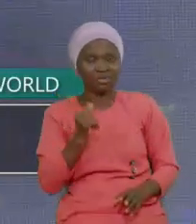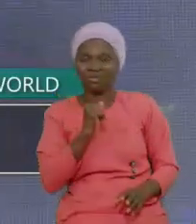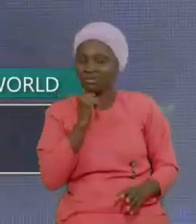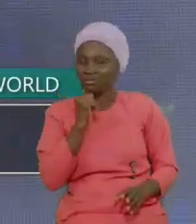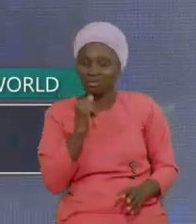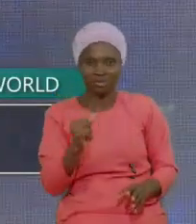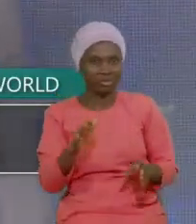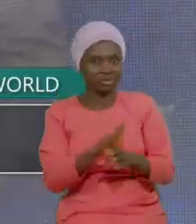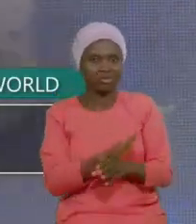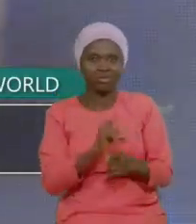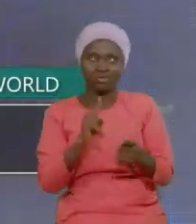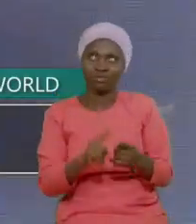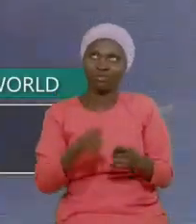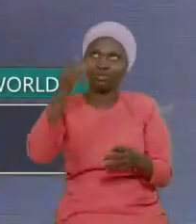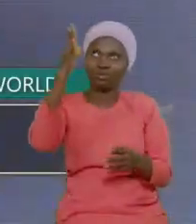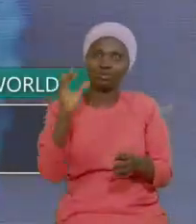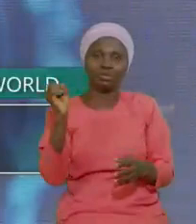best.